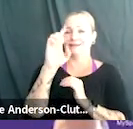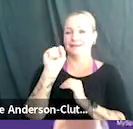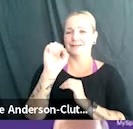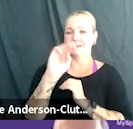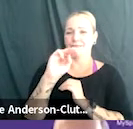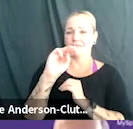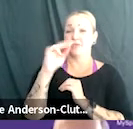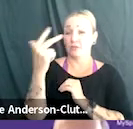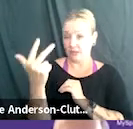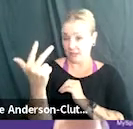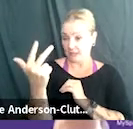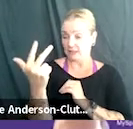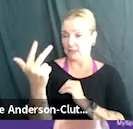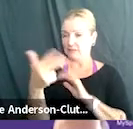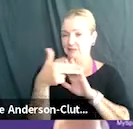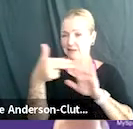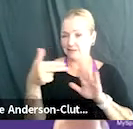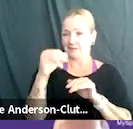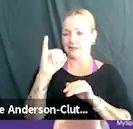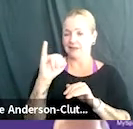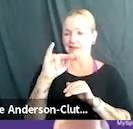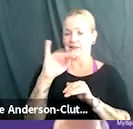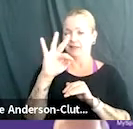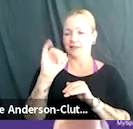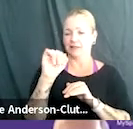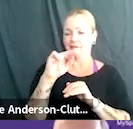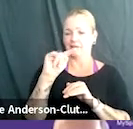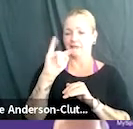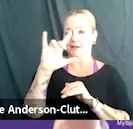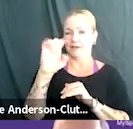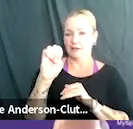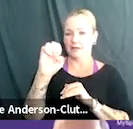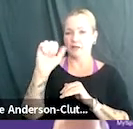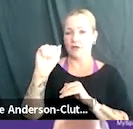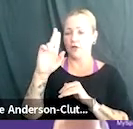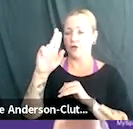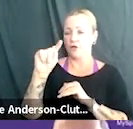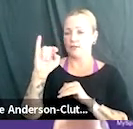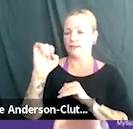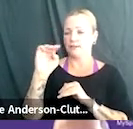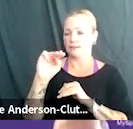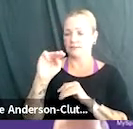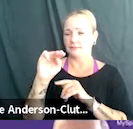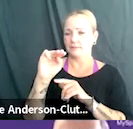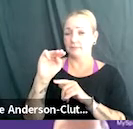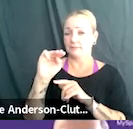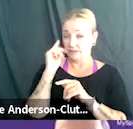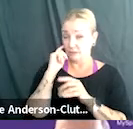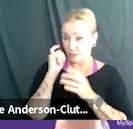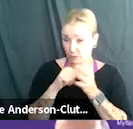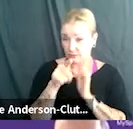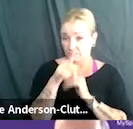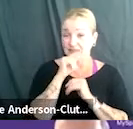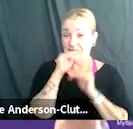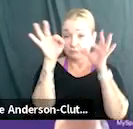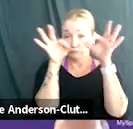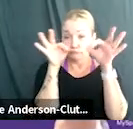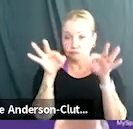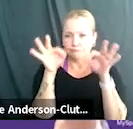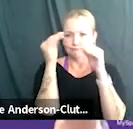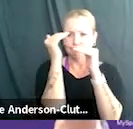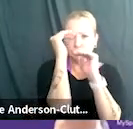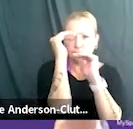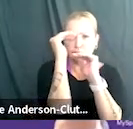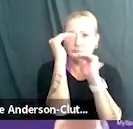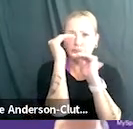time. And although in many ways the diagnosis was quite narrow relative to what we have now, it was also much more vague than it is now. That